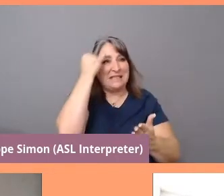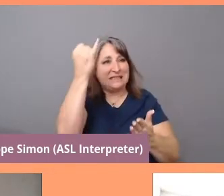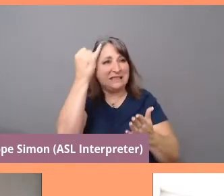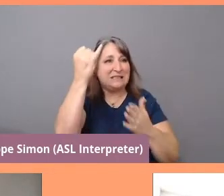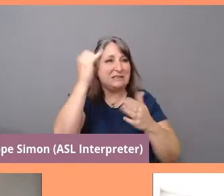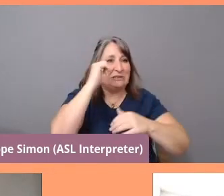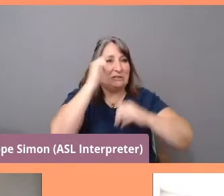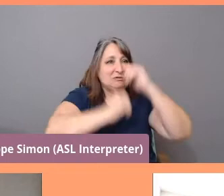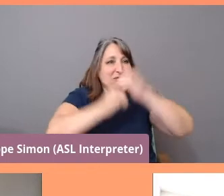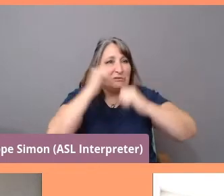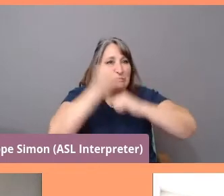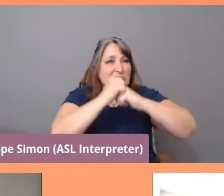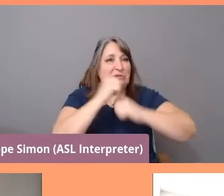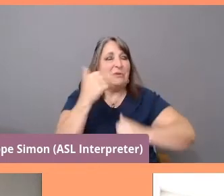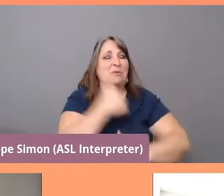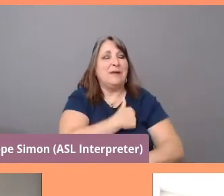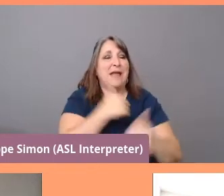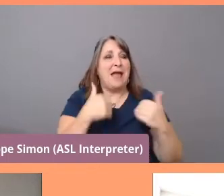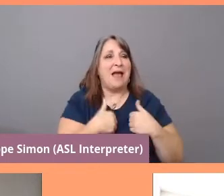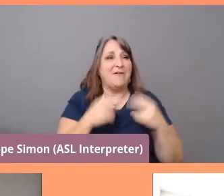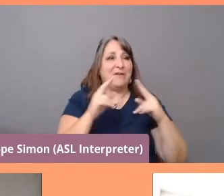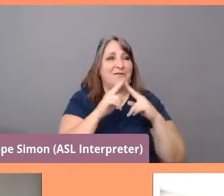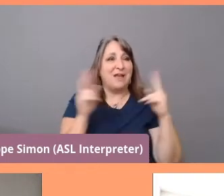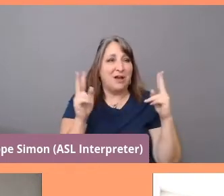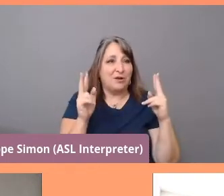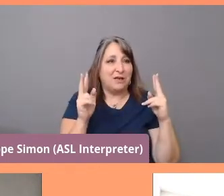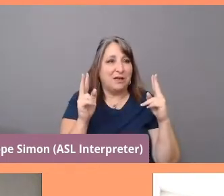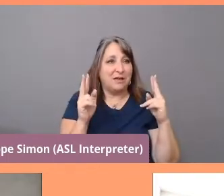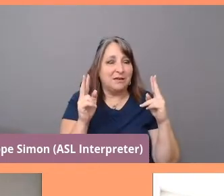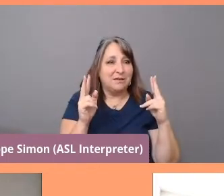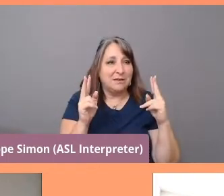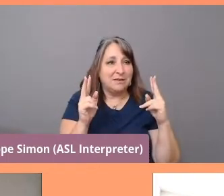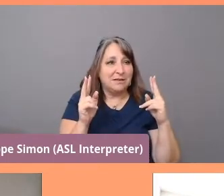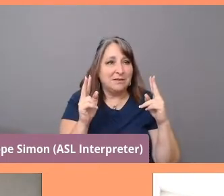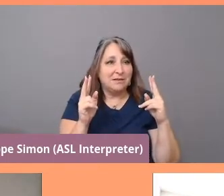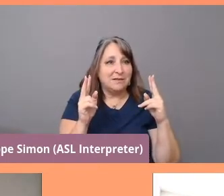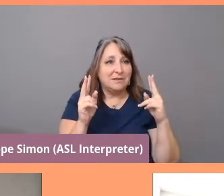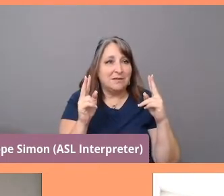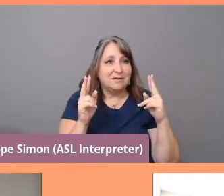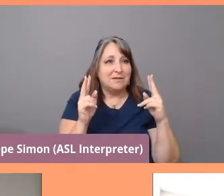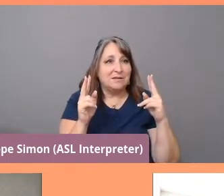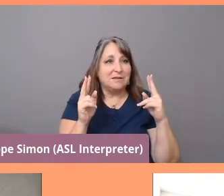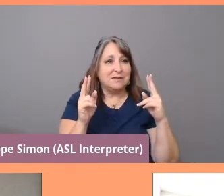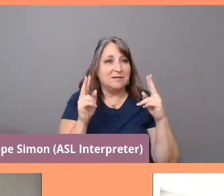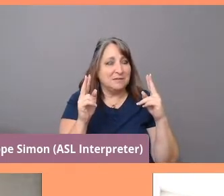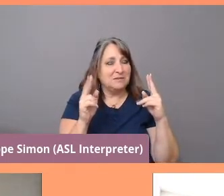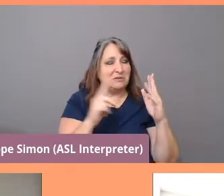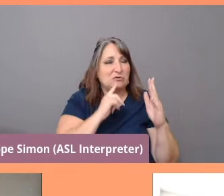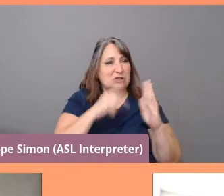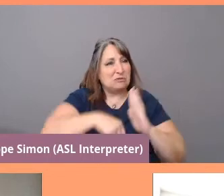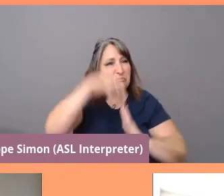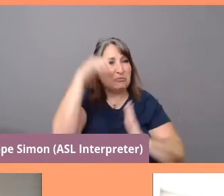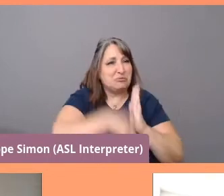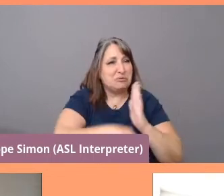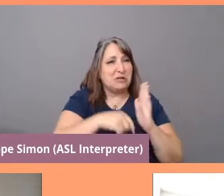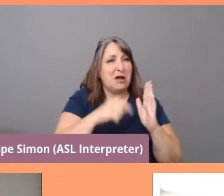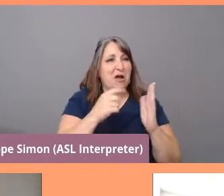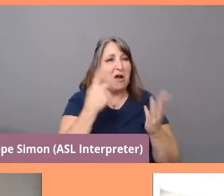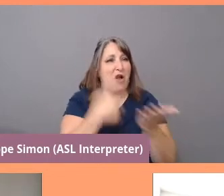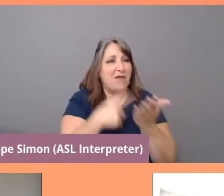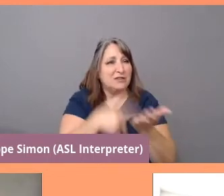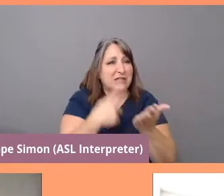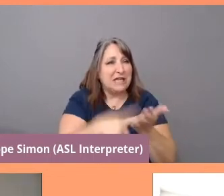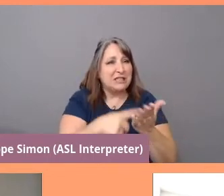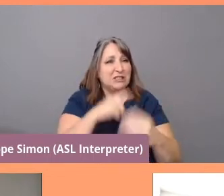very engrossing and enriching conversations and about very